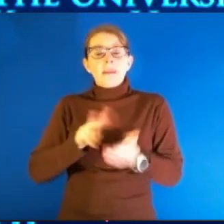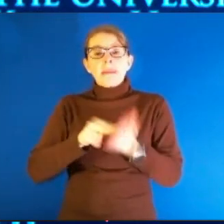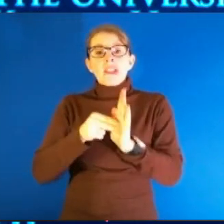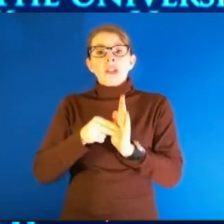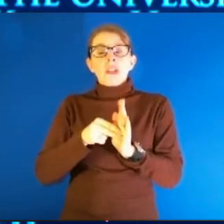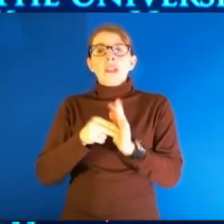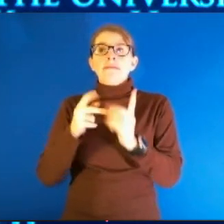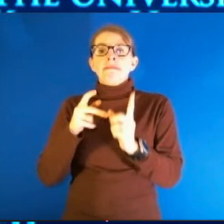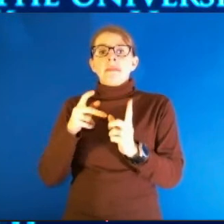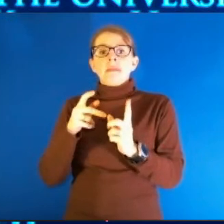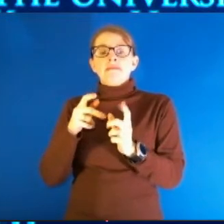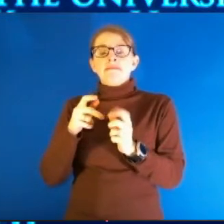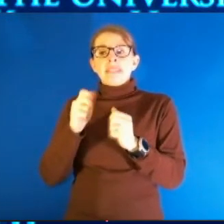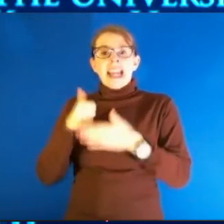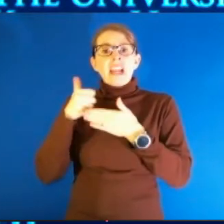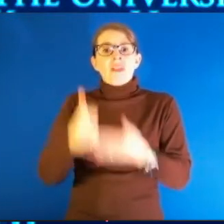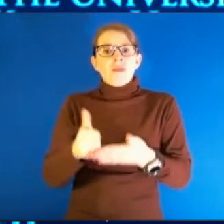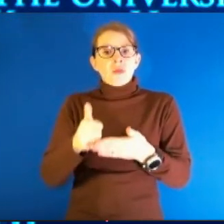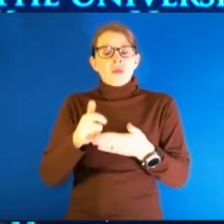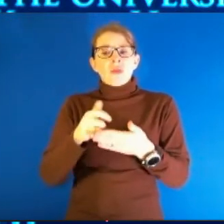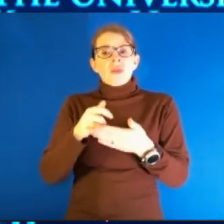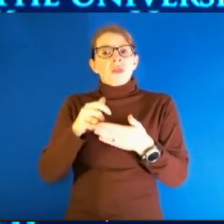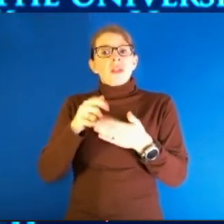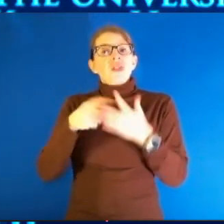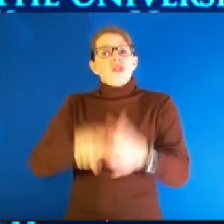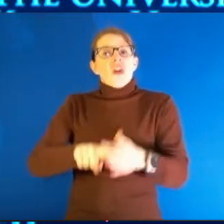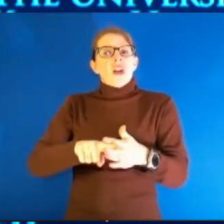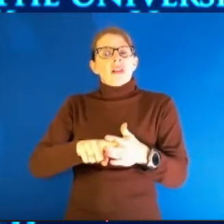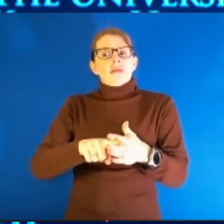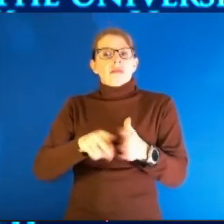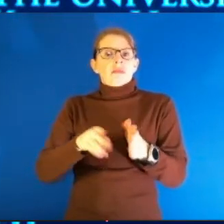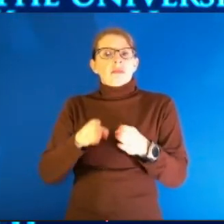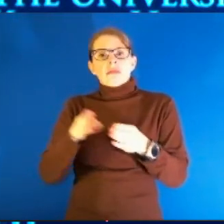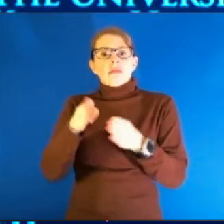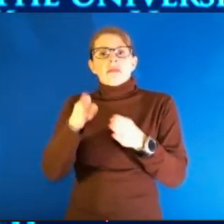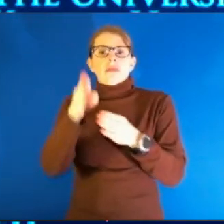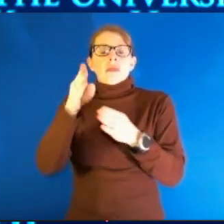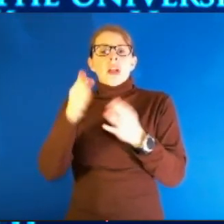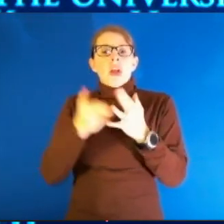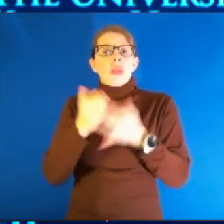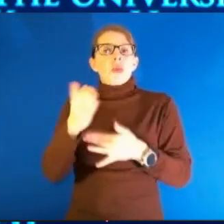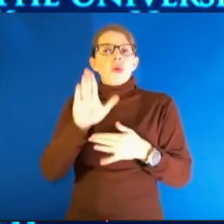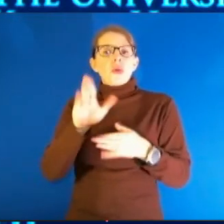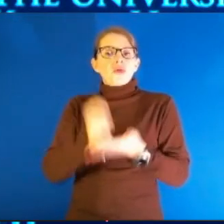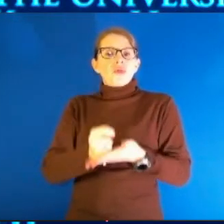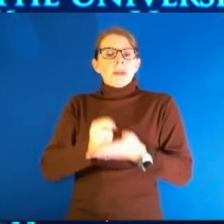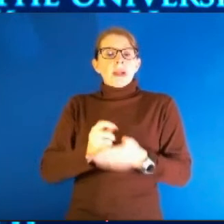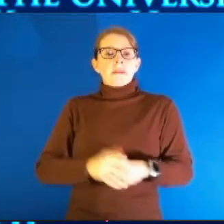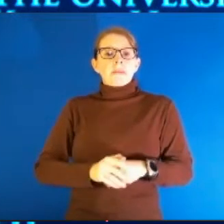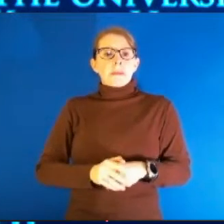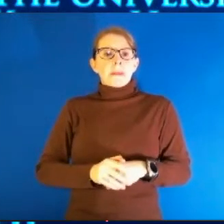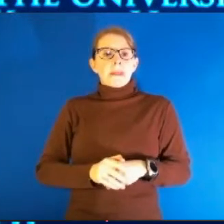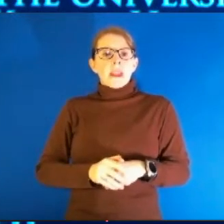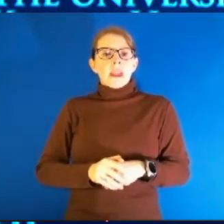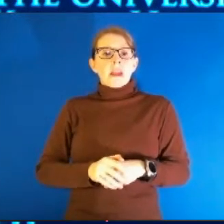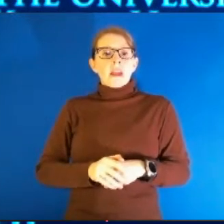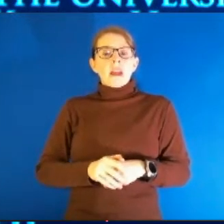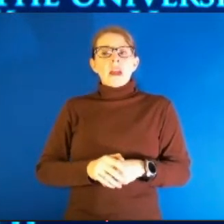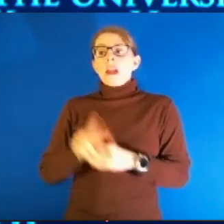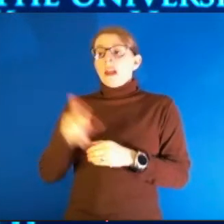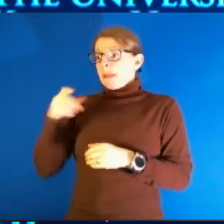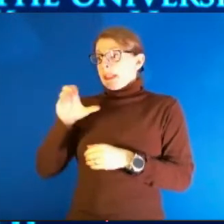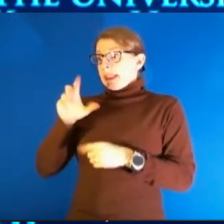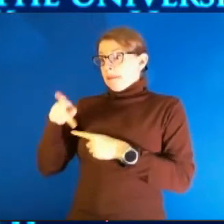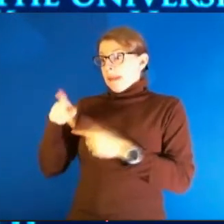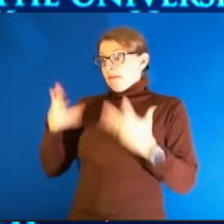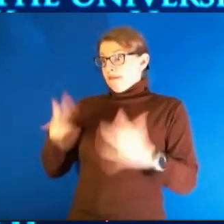the outcomes for your treatment. I think once you've kind of exasperated or run down all those leads with your primary care physician, that's when it's